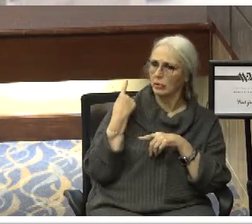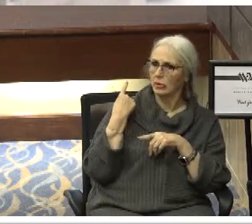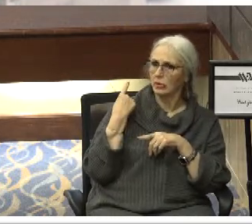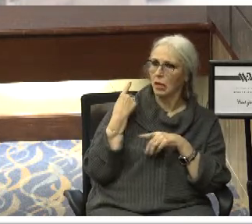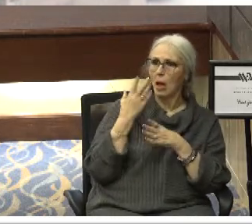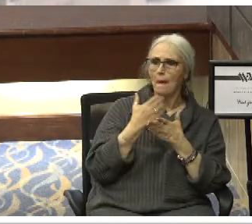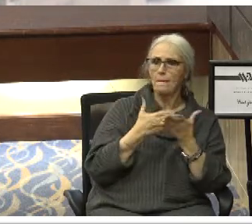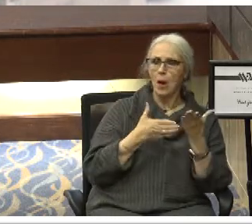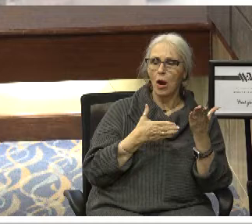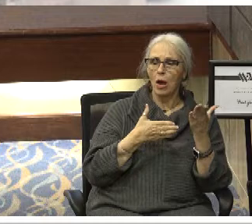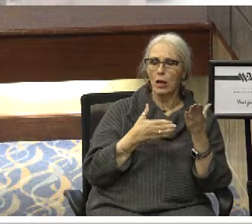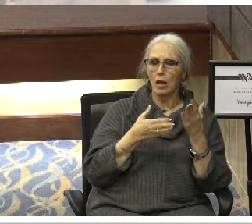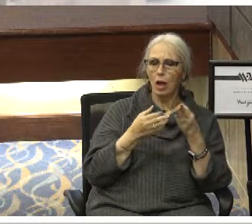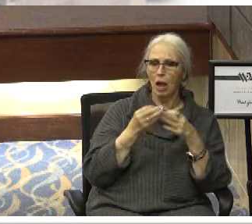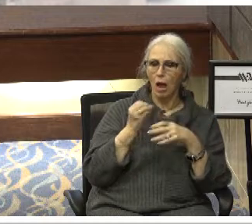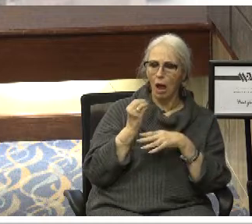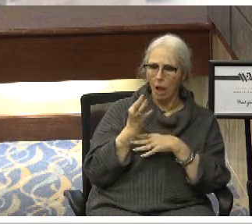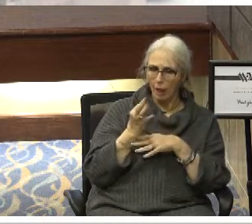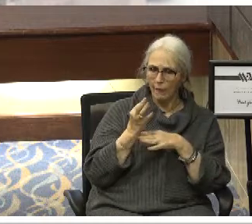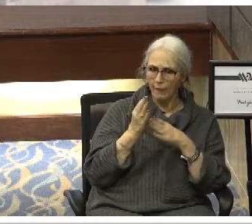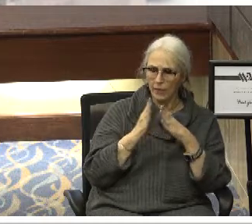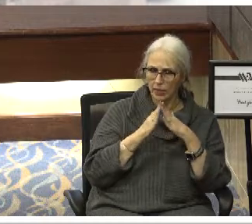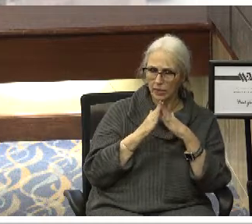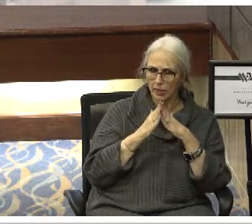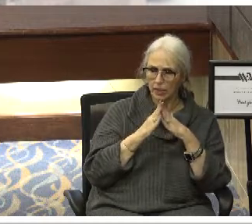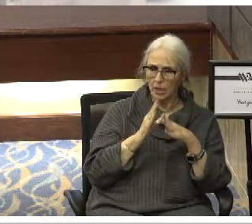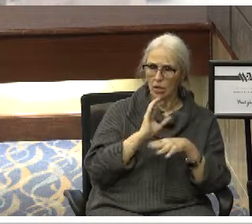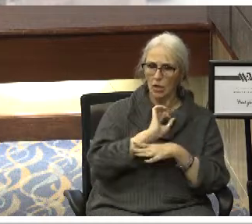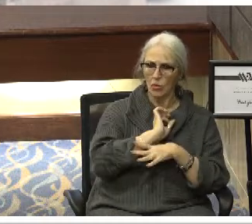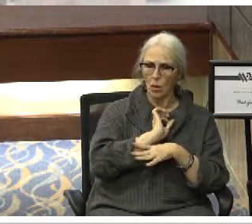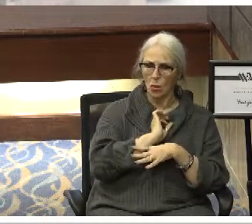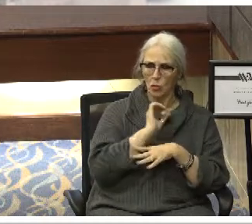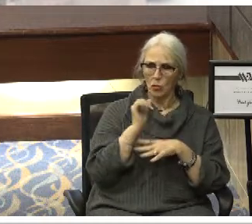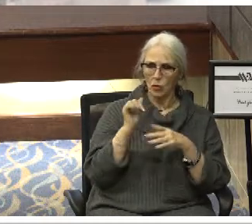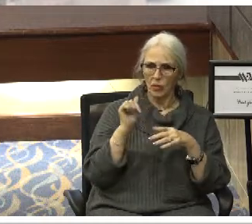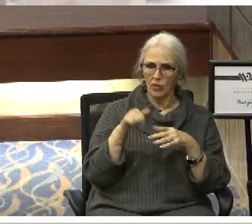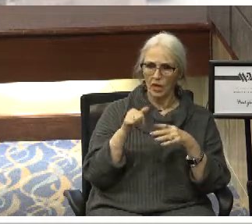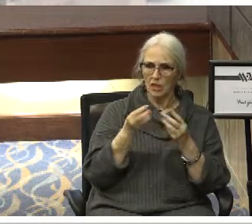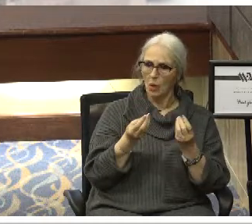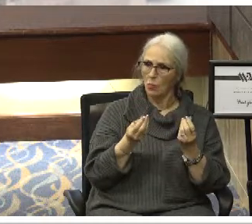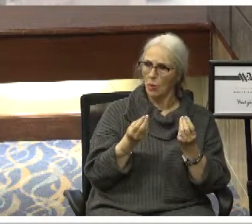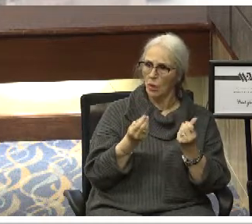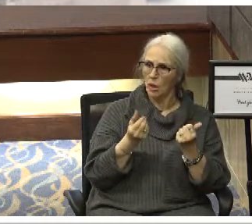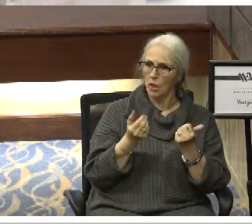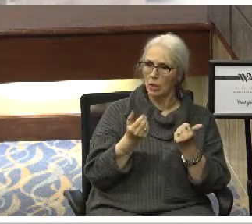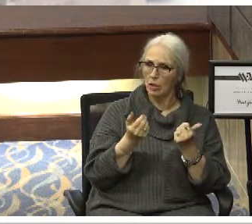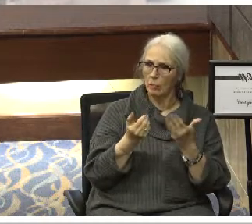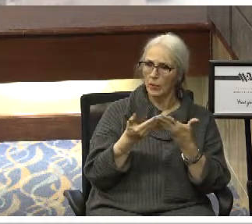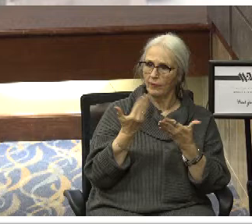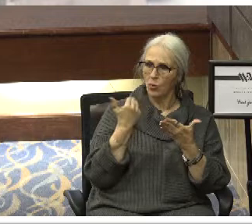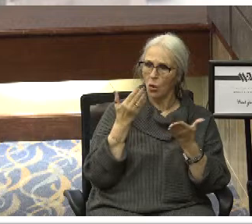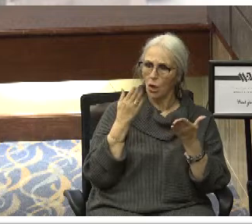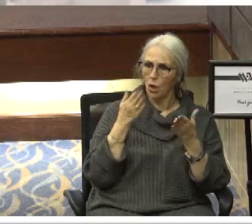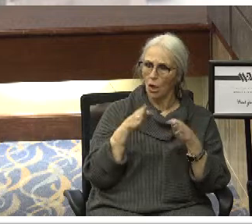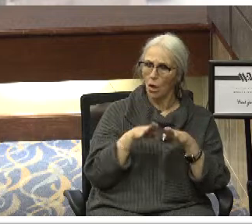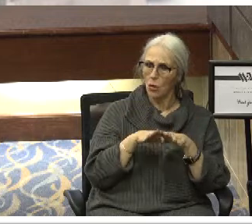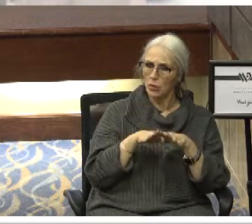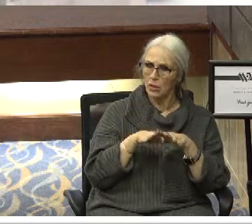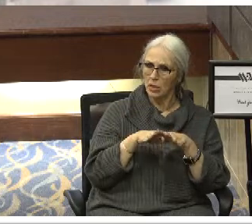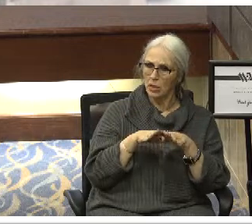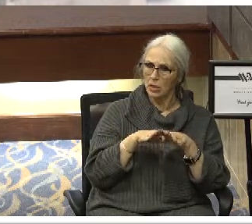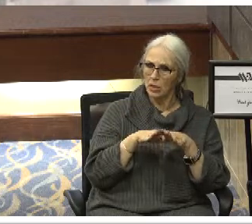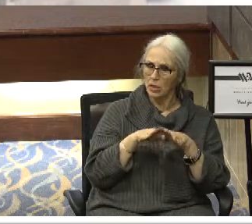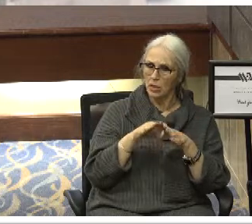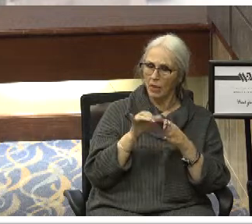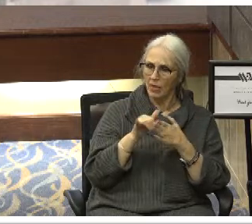As part of, the city is the owner of this piece of property, and prior to the closing of